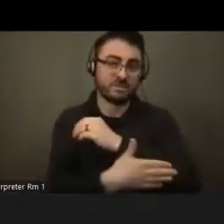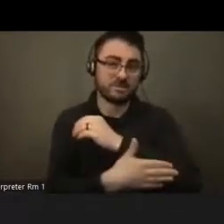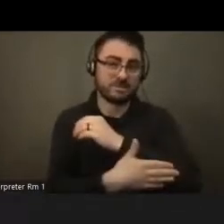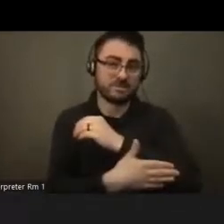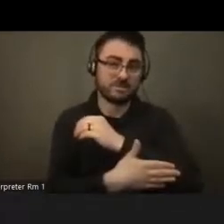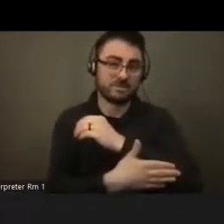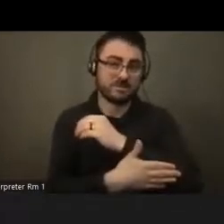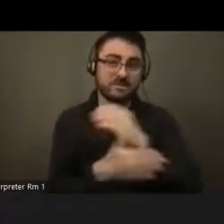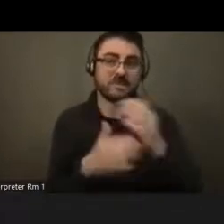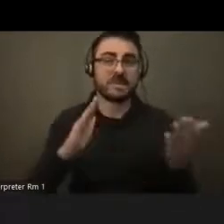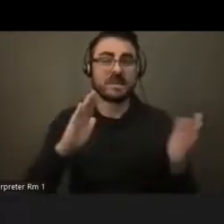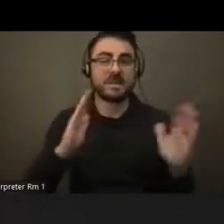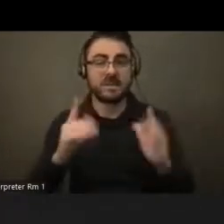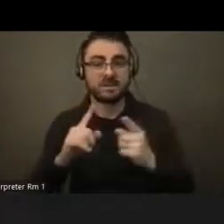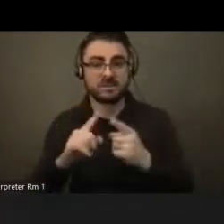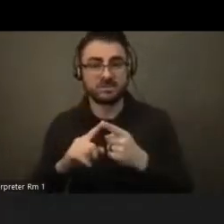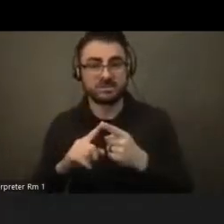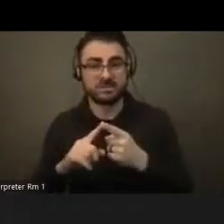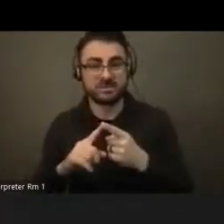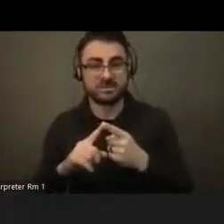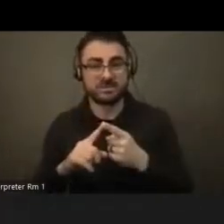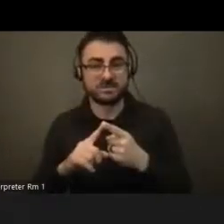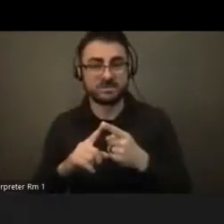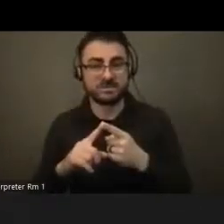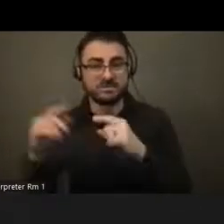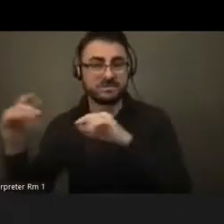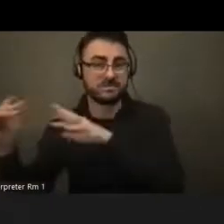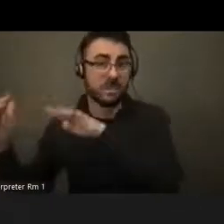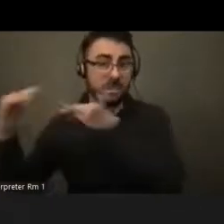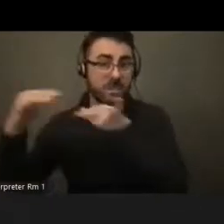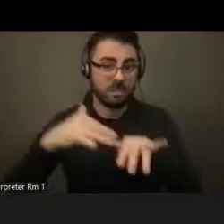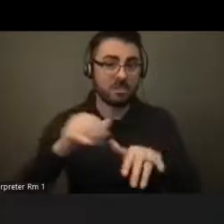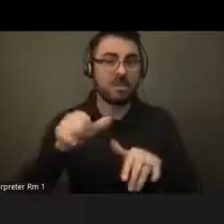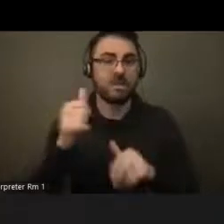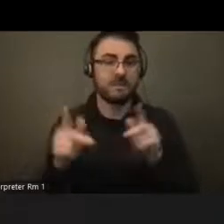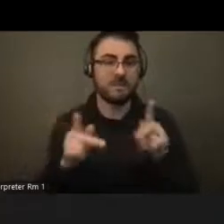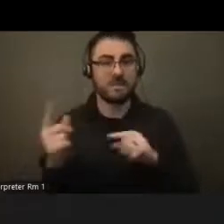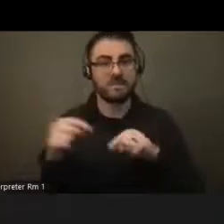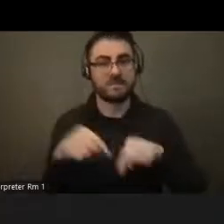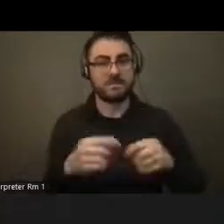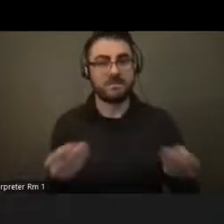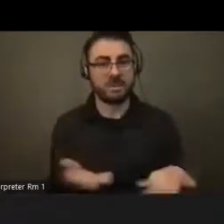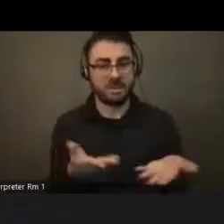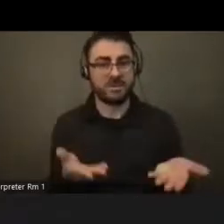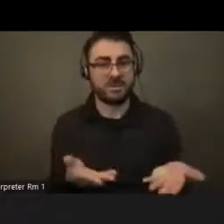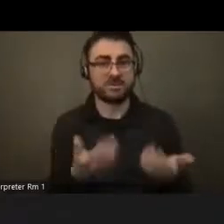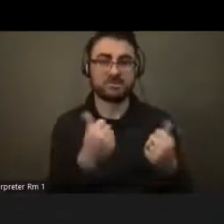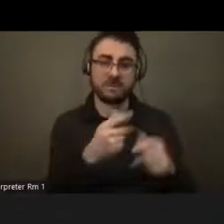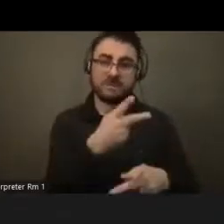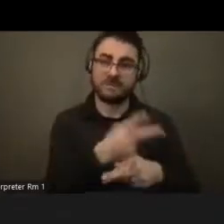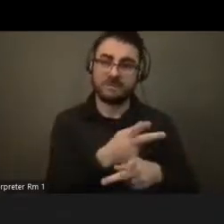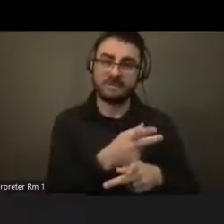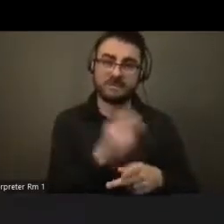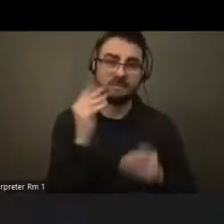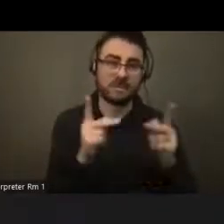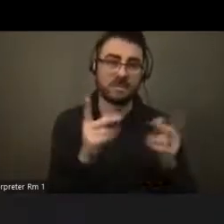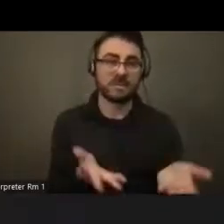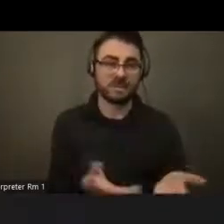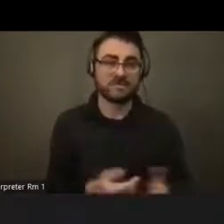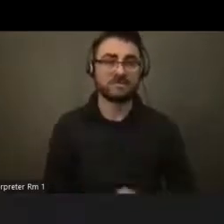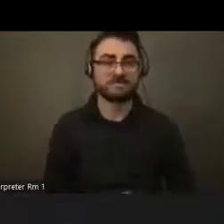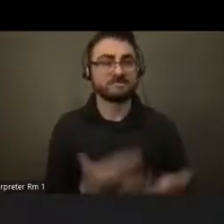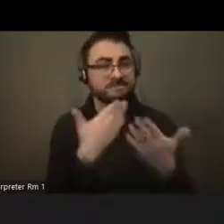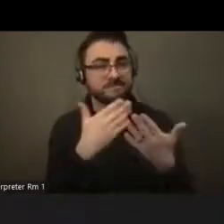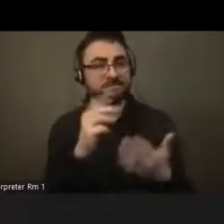versus, if I could summarize it, attracting others to move here. Thank you so much for your question, Mr.